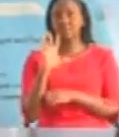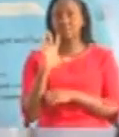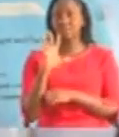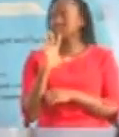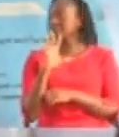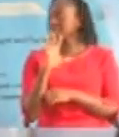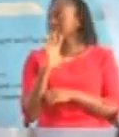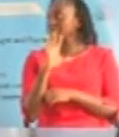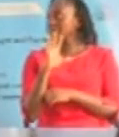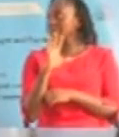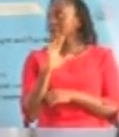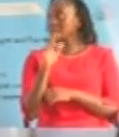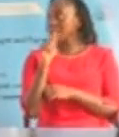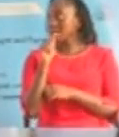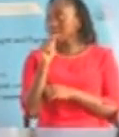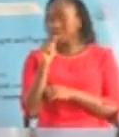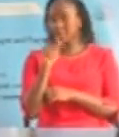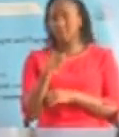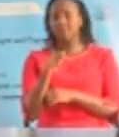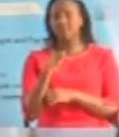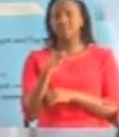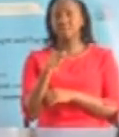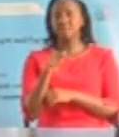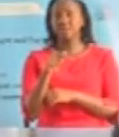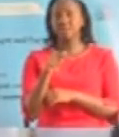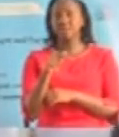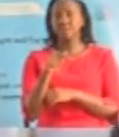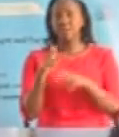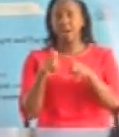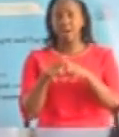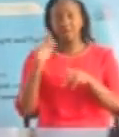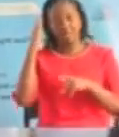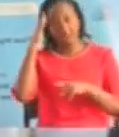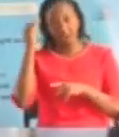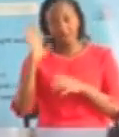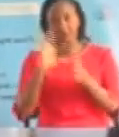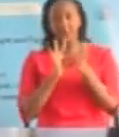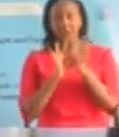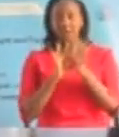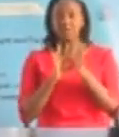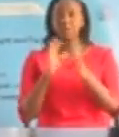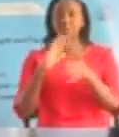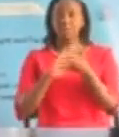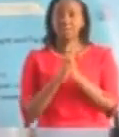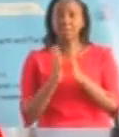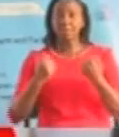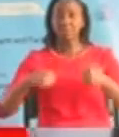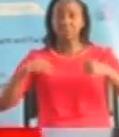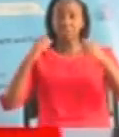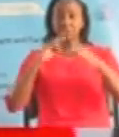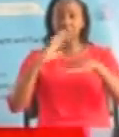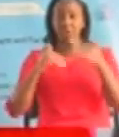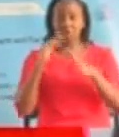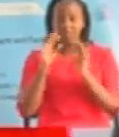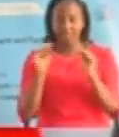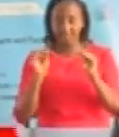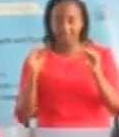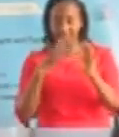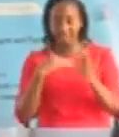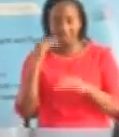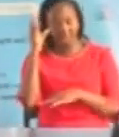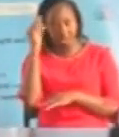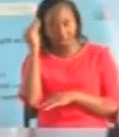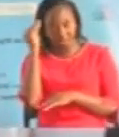deans as heads of faculties were in charge of all teaching and learning. The deans